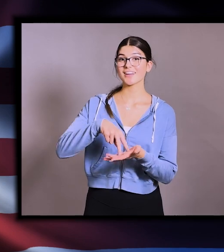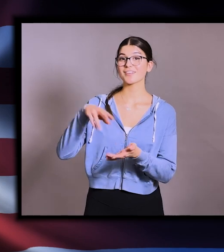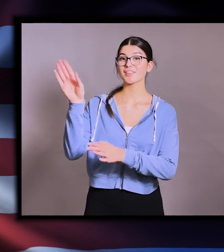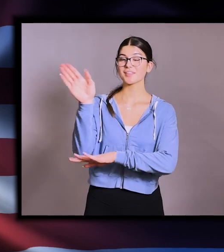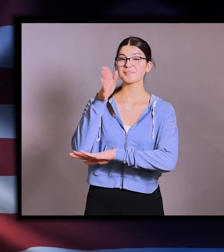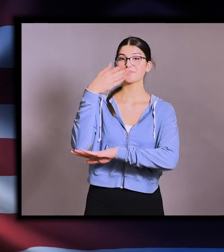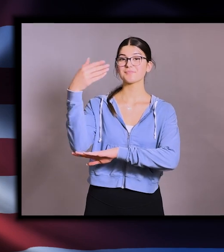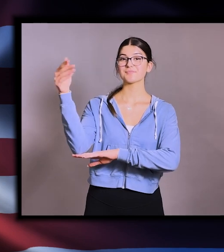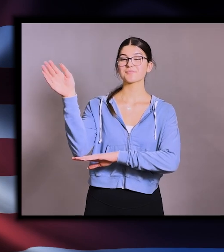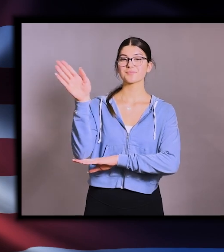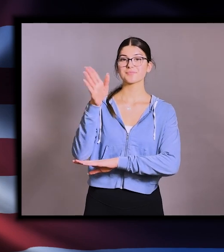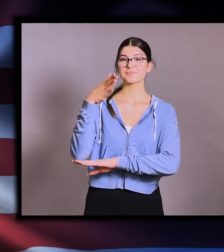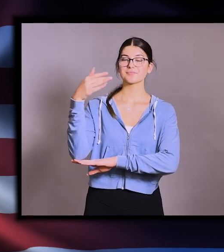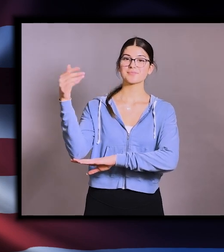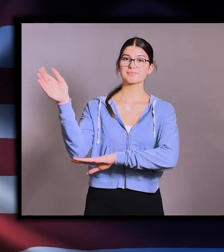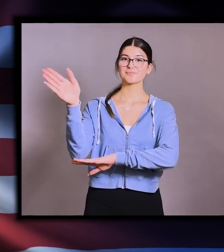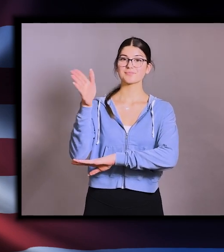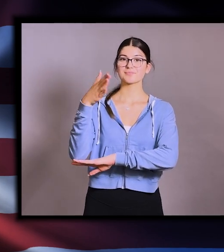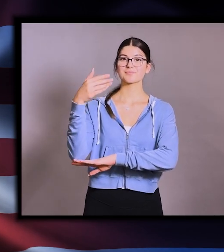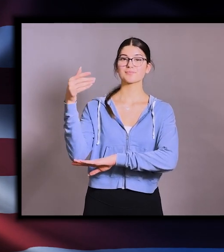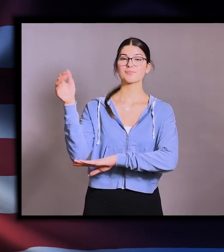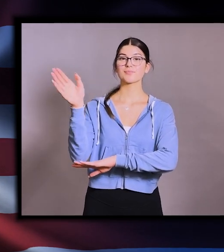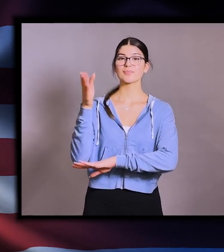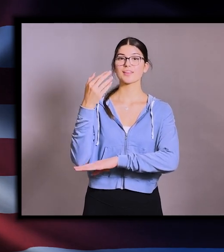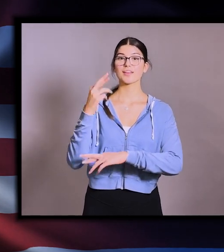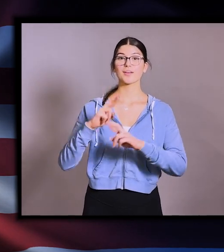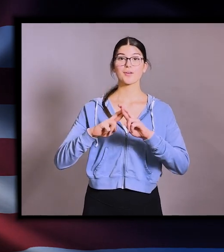Please stand. Turn to face the flag.